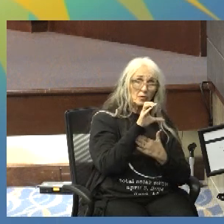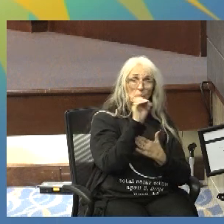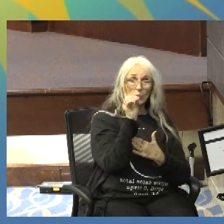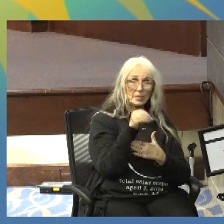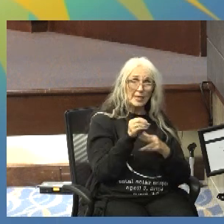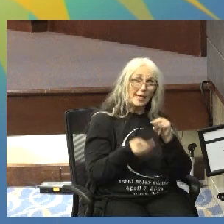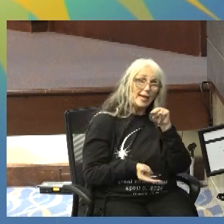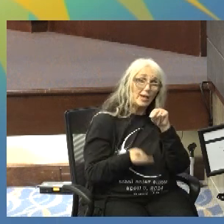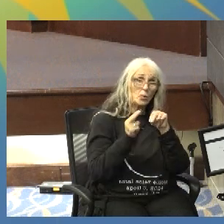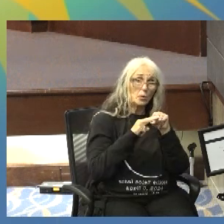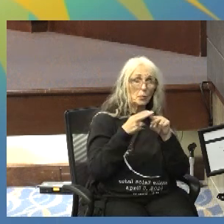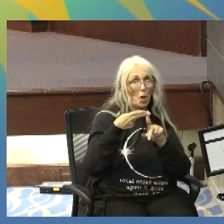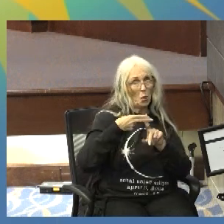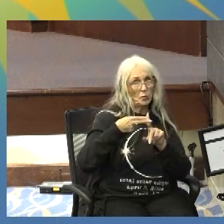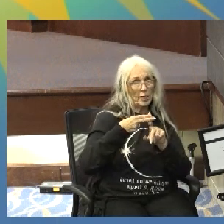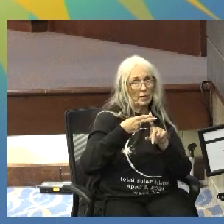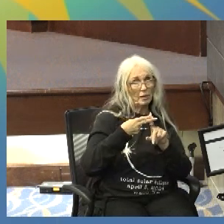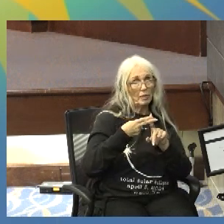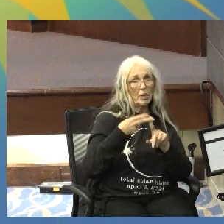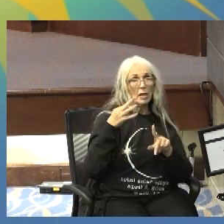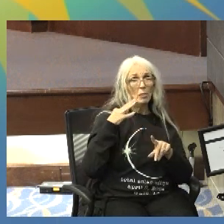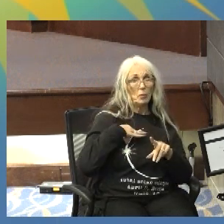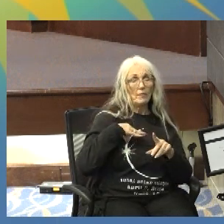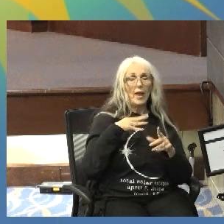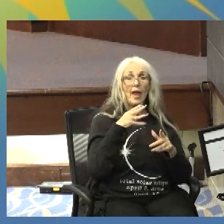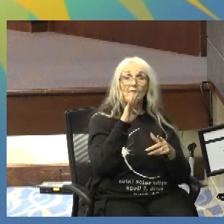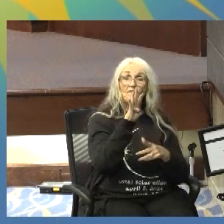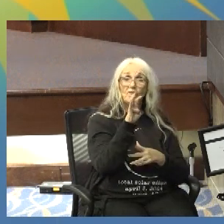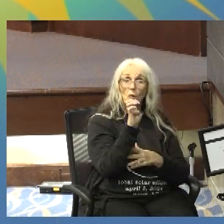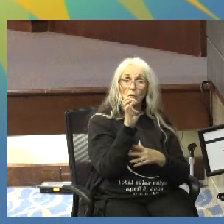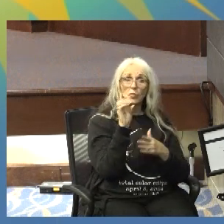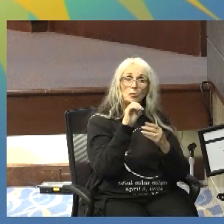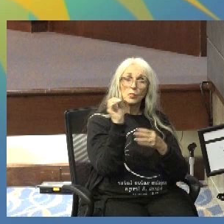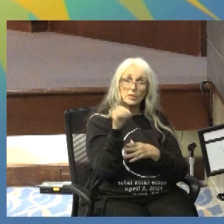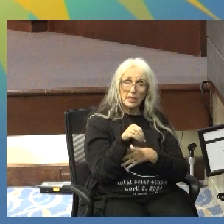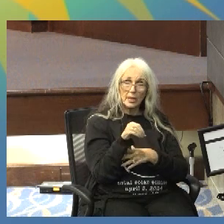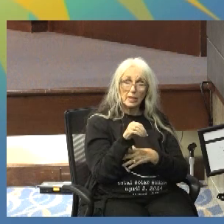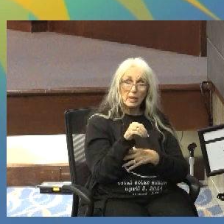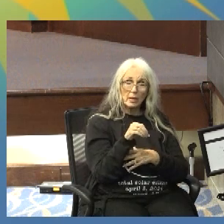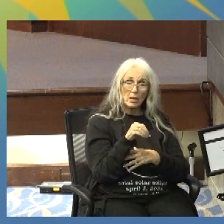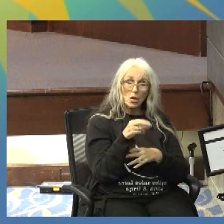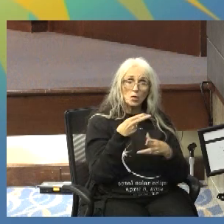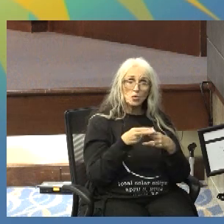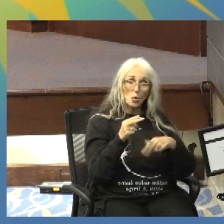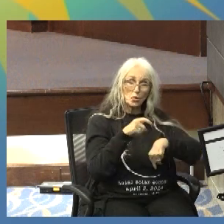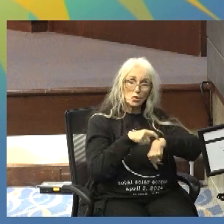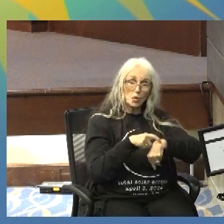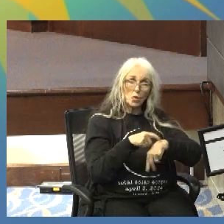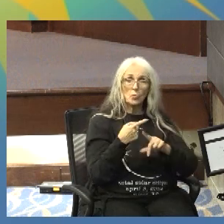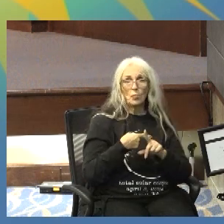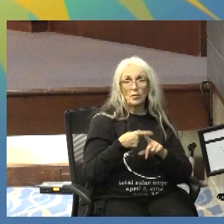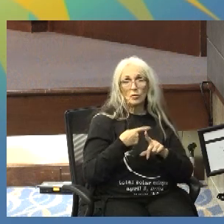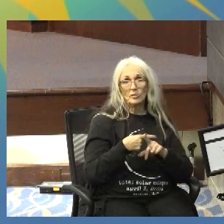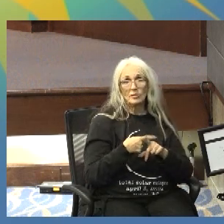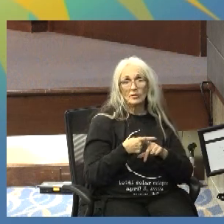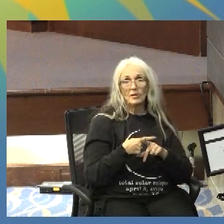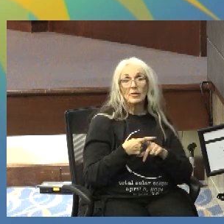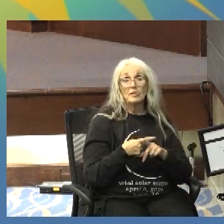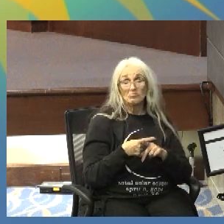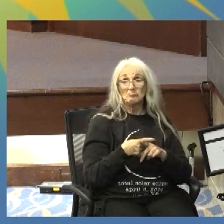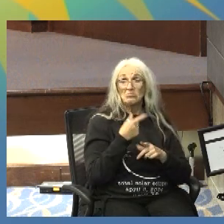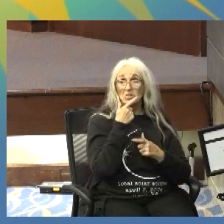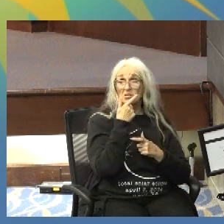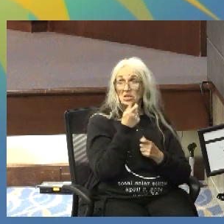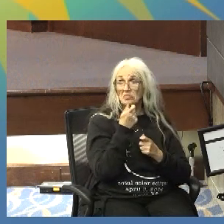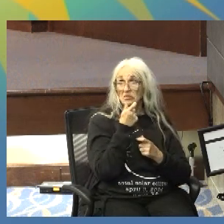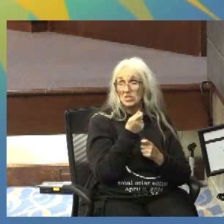in hotel revenue and then a 400% increase in revenue on our short-term rentals. So it's very